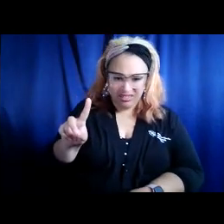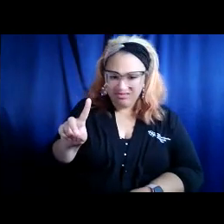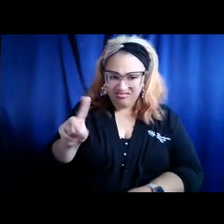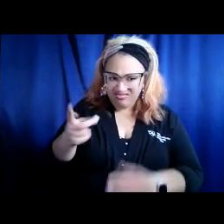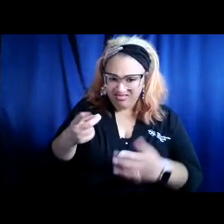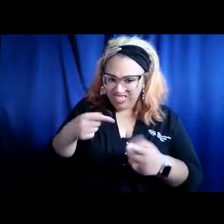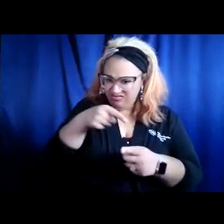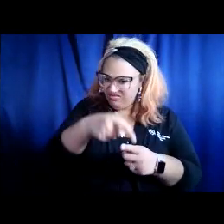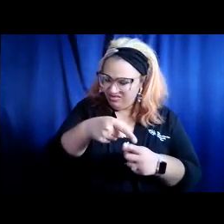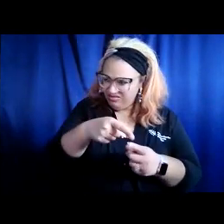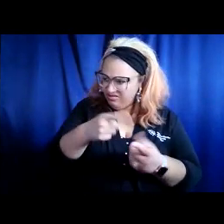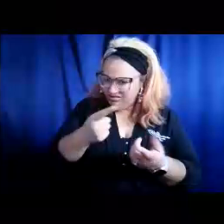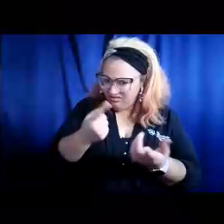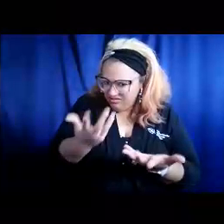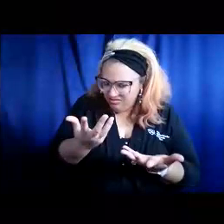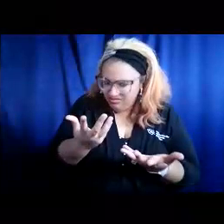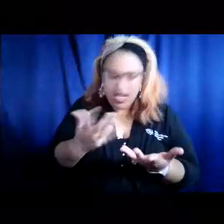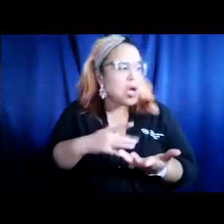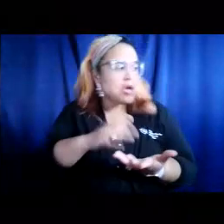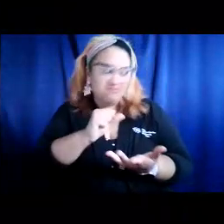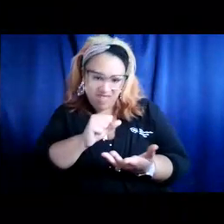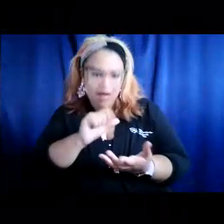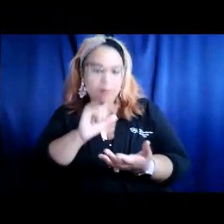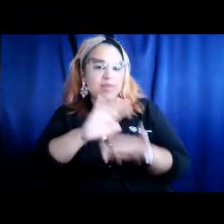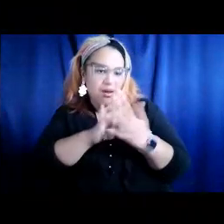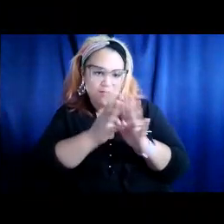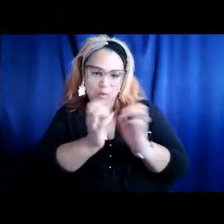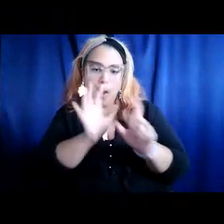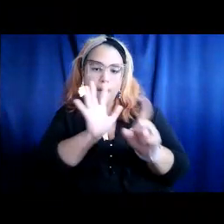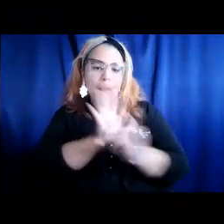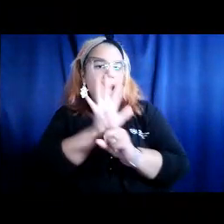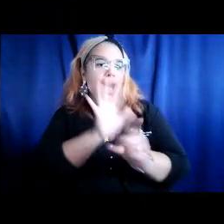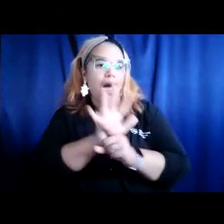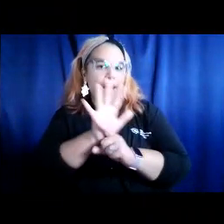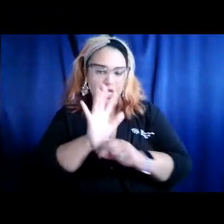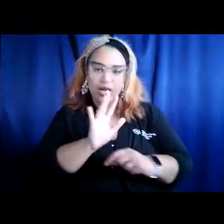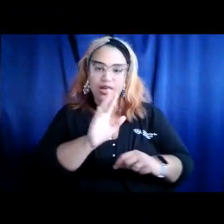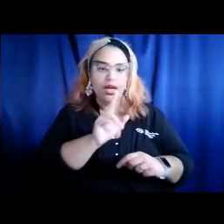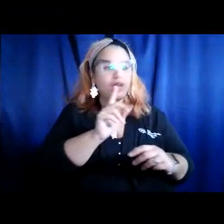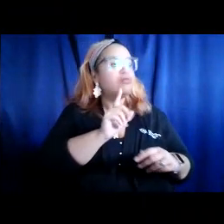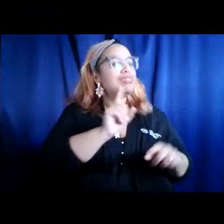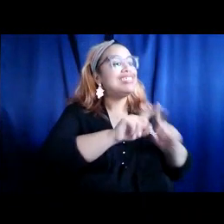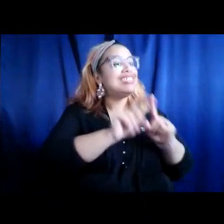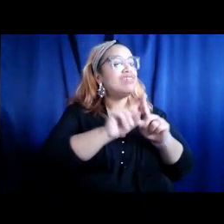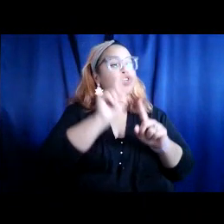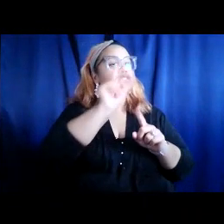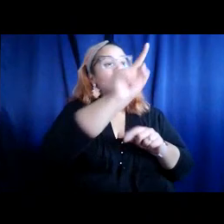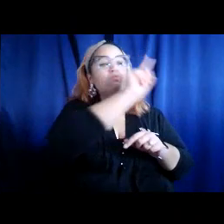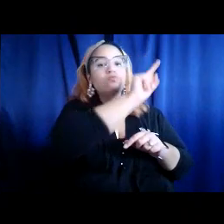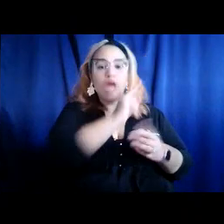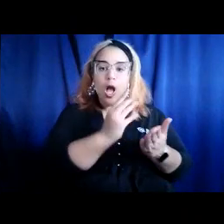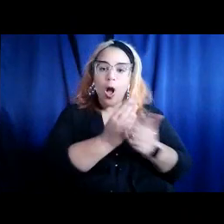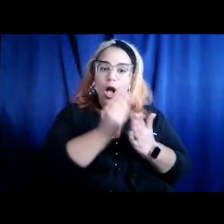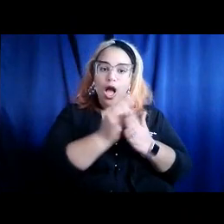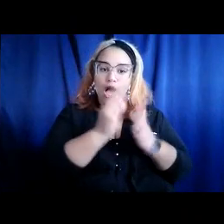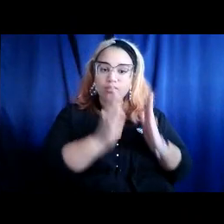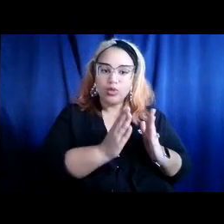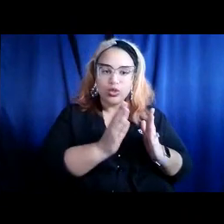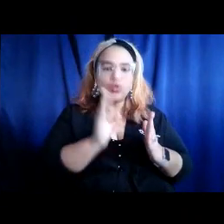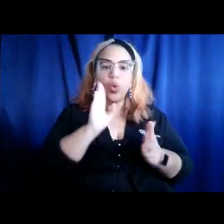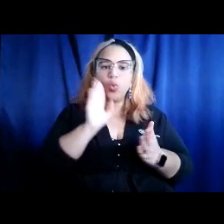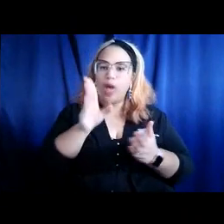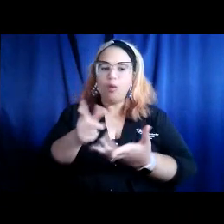that actively employ individuals with disabilities. And this is especially true when customers have a personal connection to